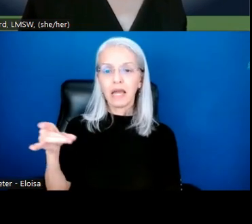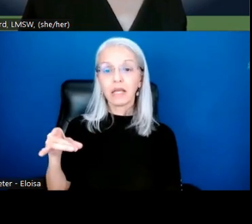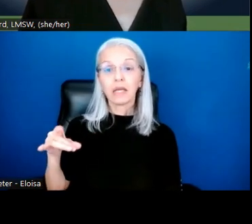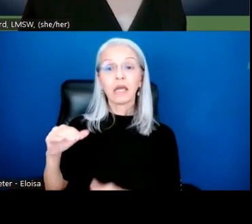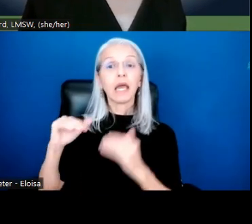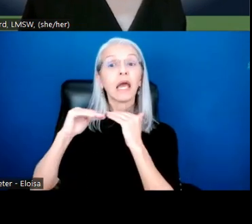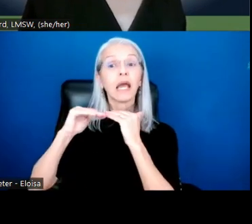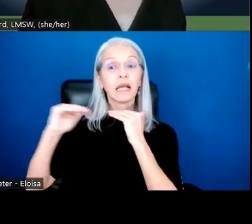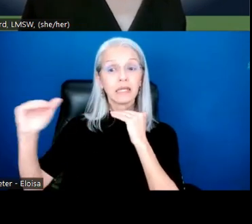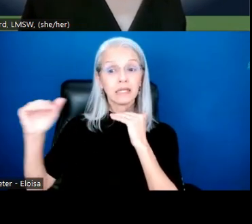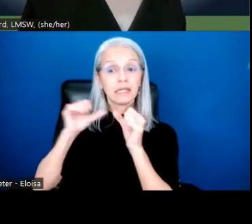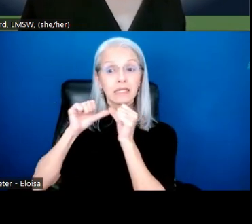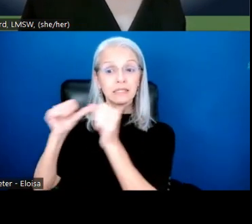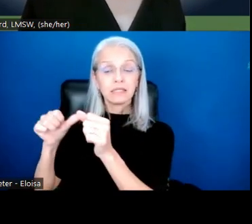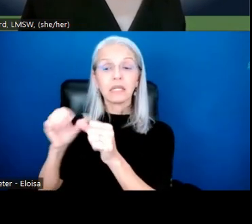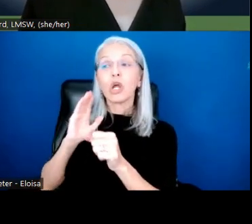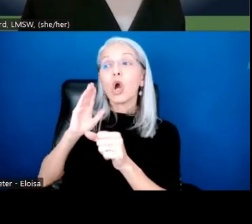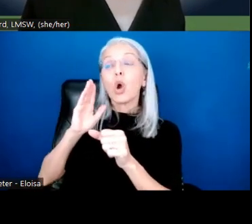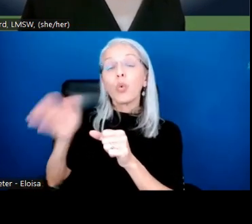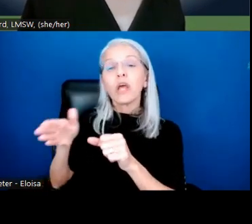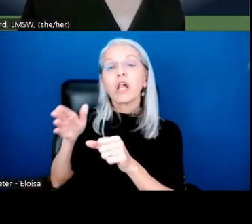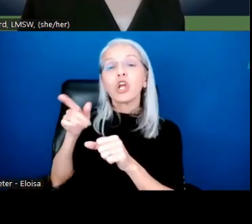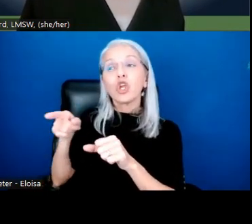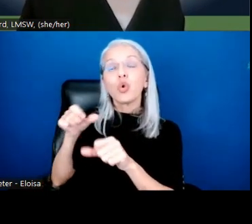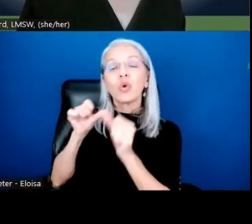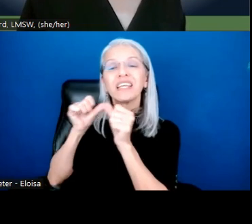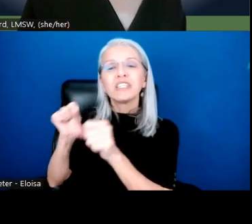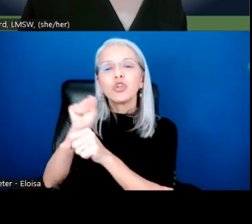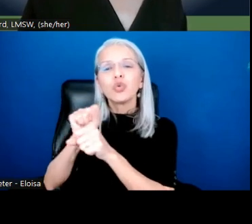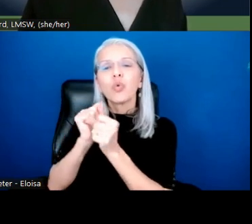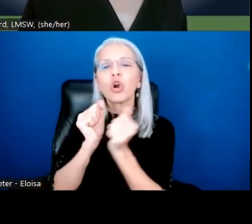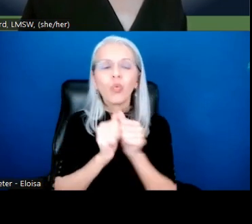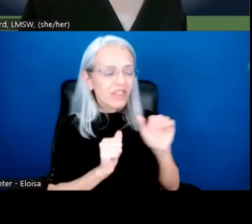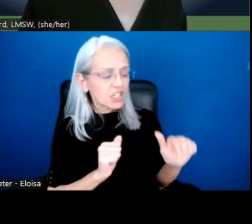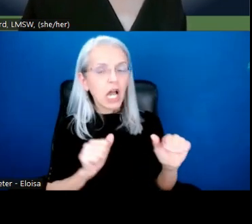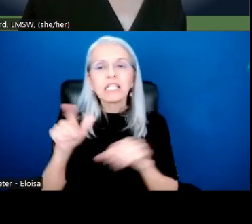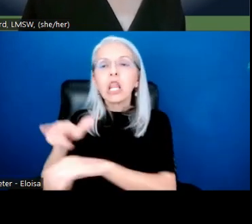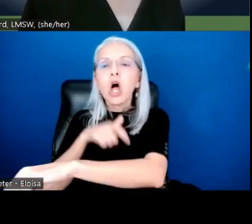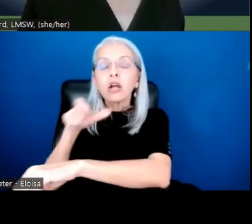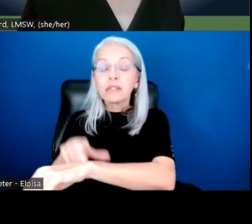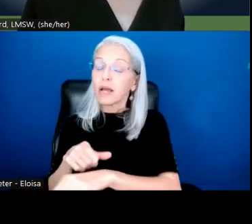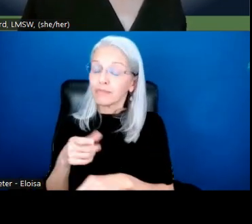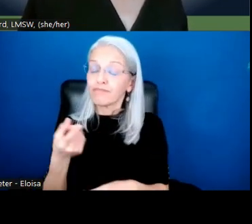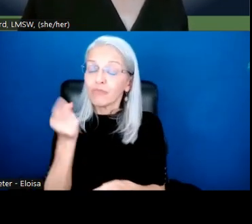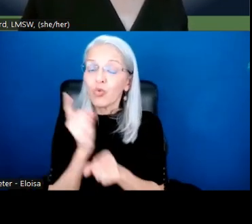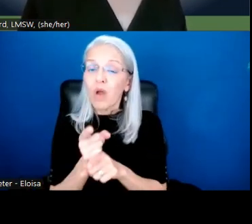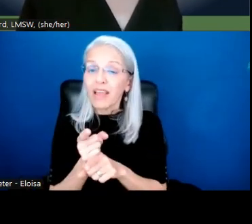work with a child for a longer period of time? That's important because this doesn't happen overnight,